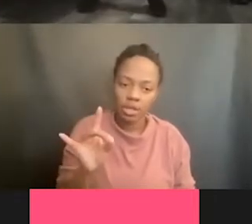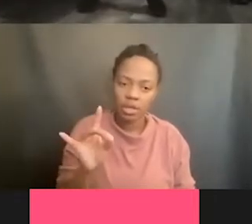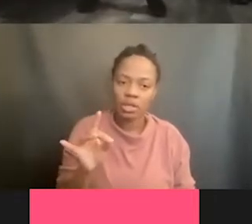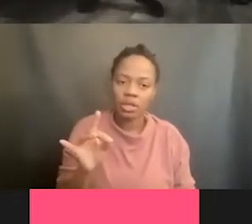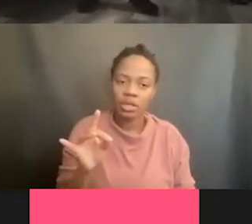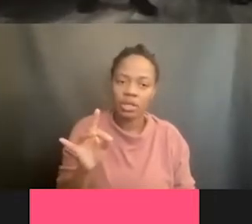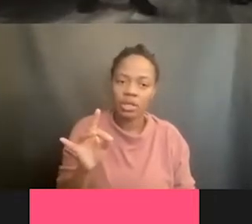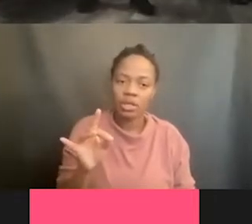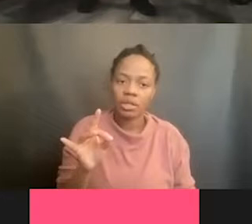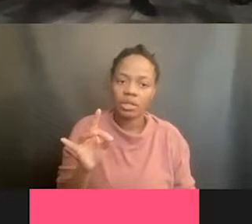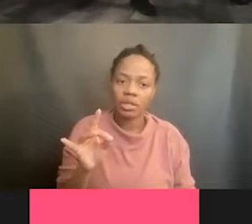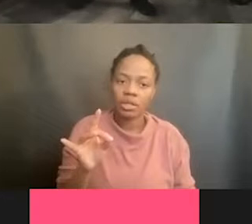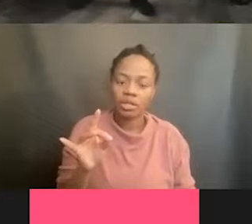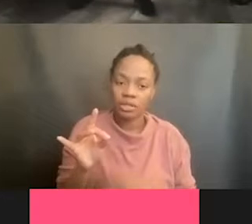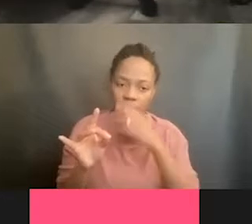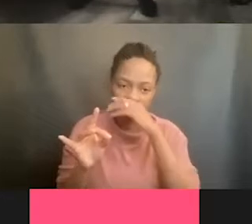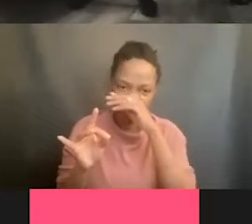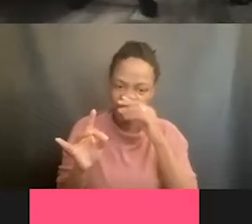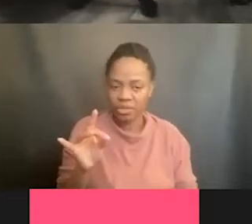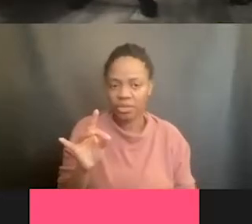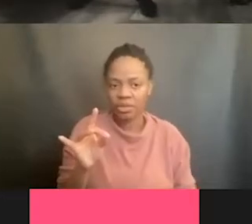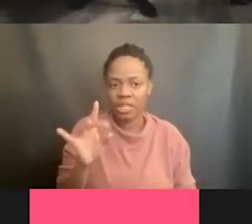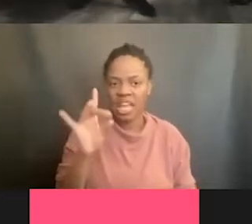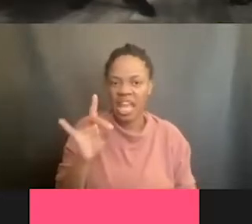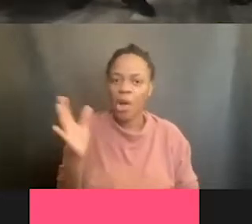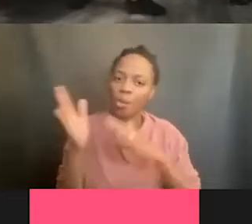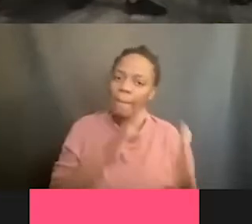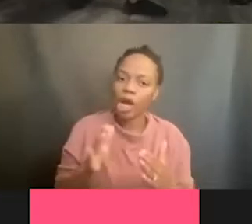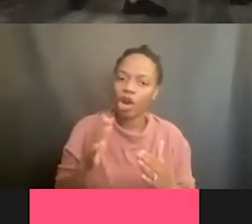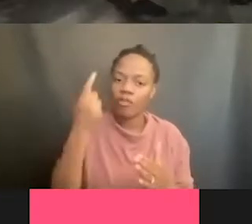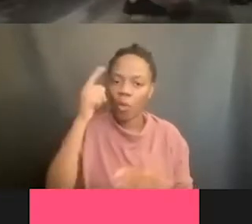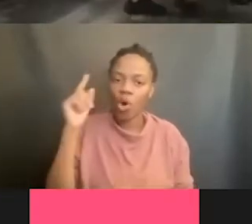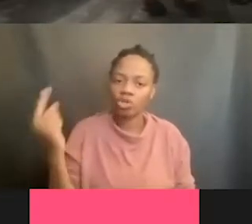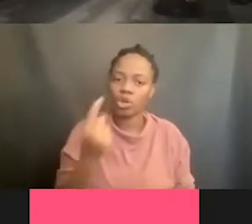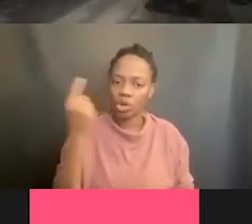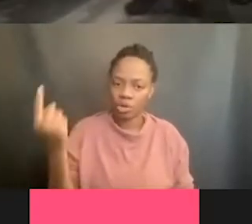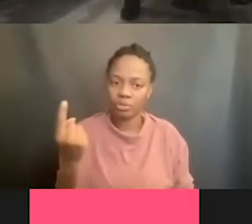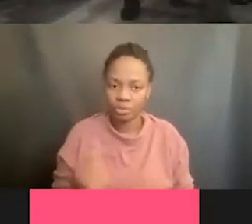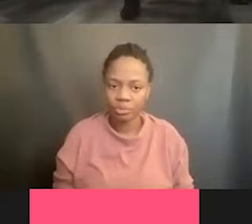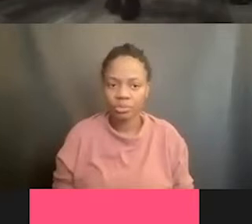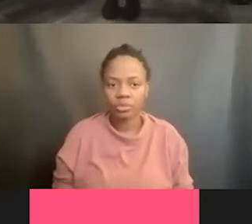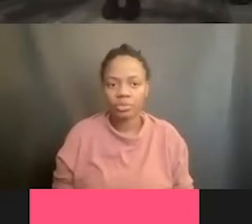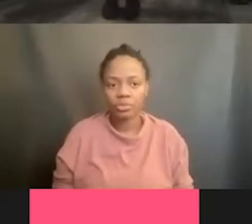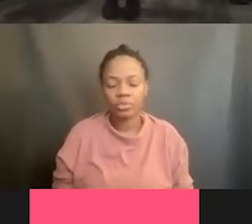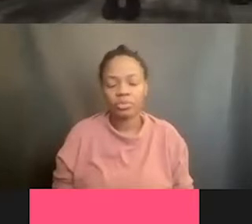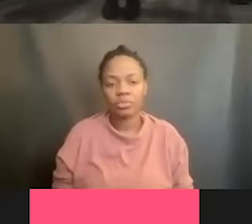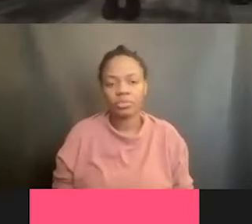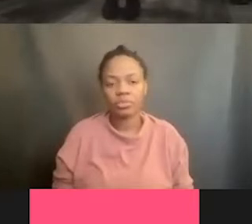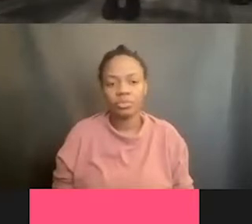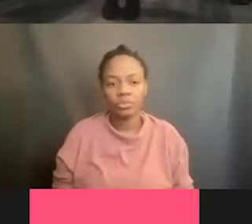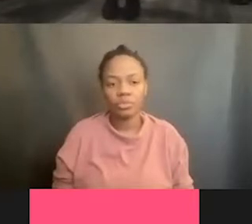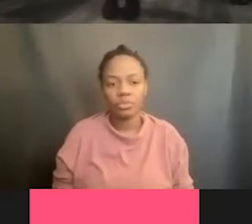on 8 you do prep. 8, and then you turn 1, 2, 3, 4.